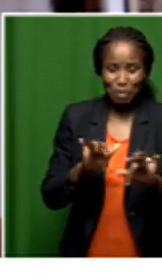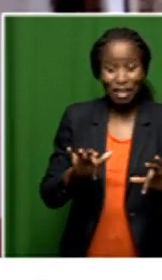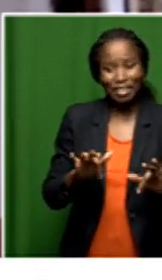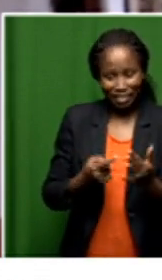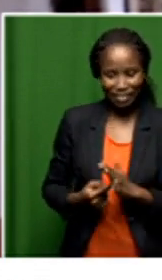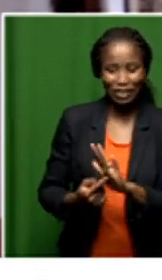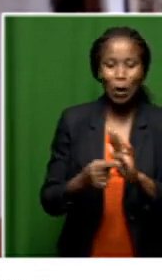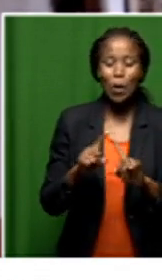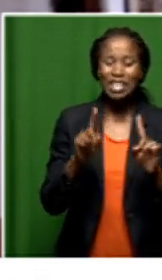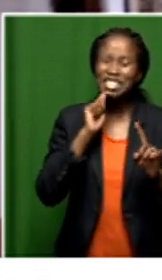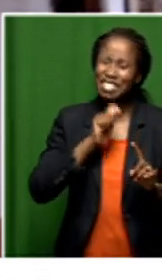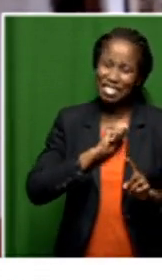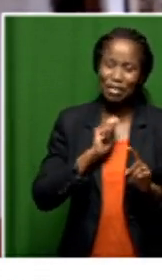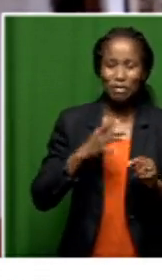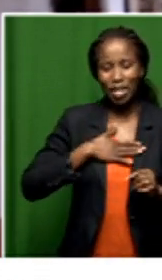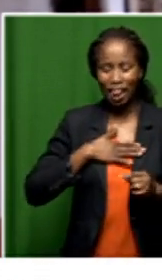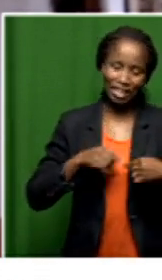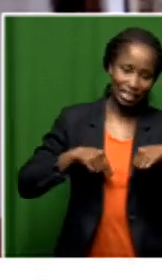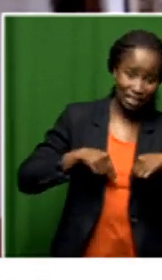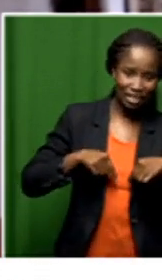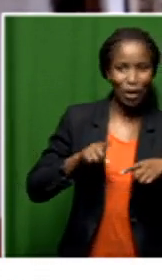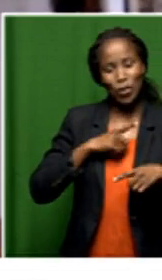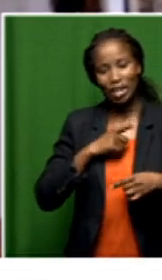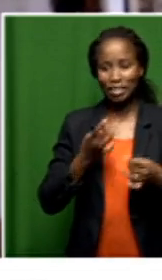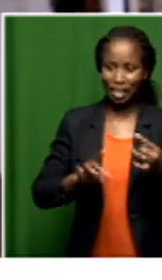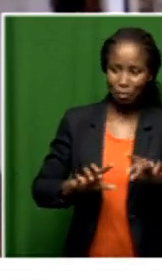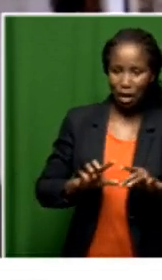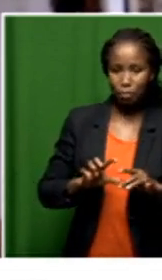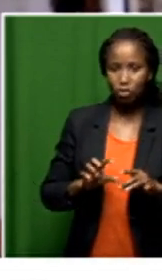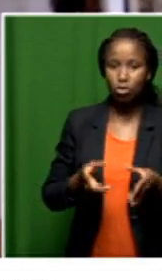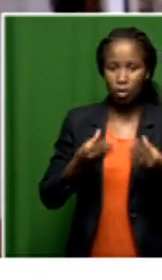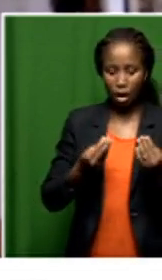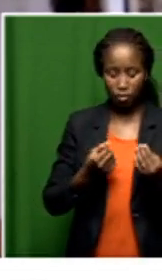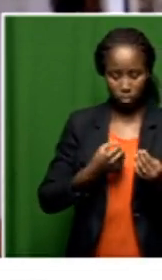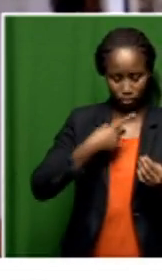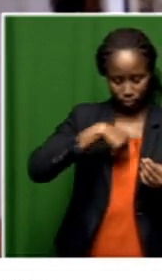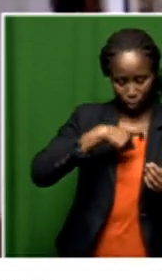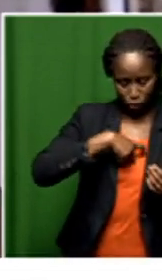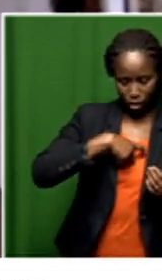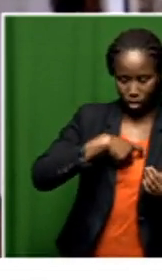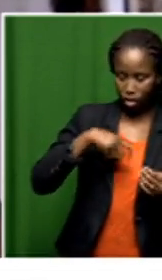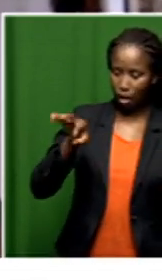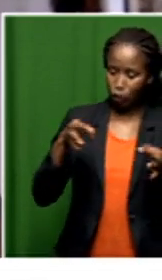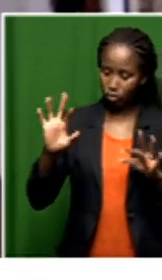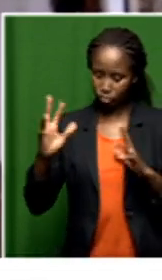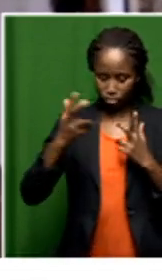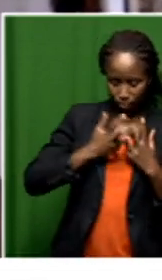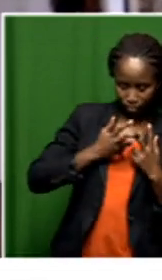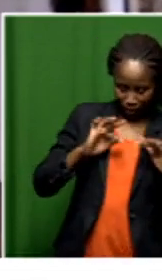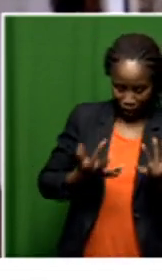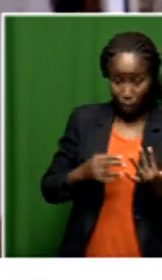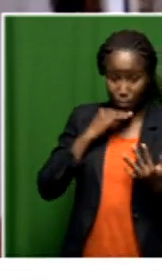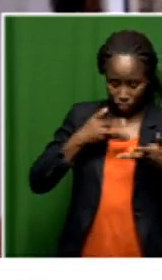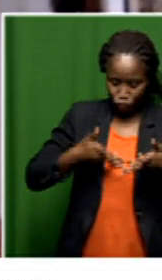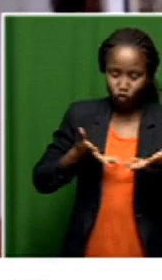very nerve-wracking because, yes, in a single, you're giving someone a part of who you are and a part of your music. With an album, you're just like, here is me. This is all of